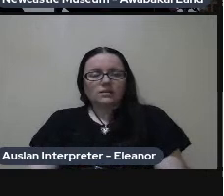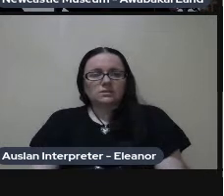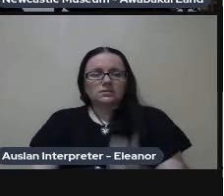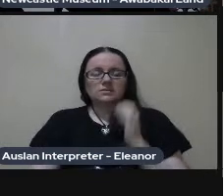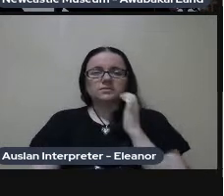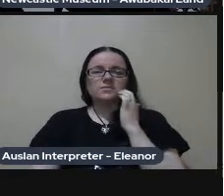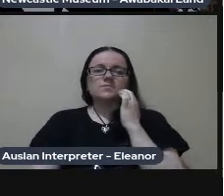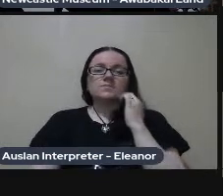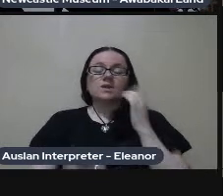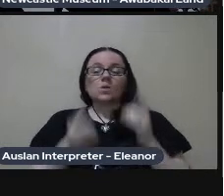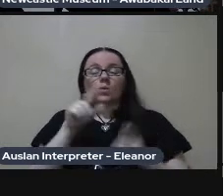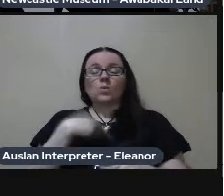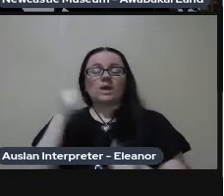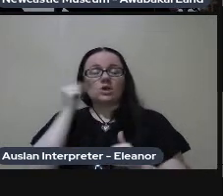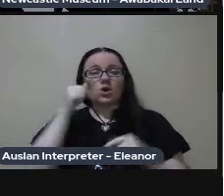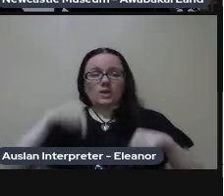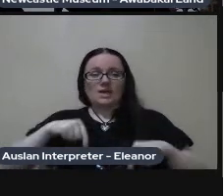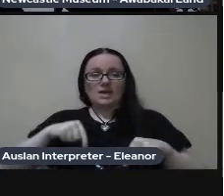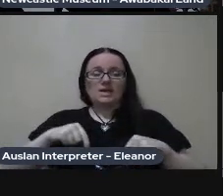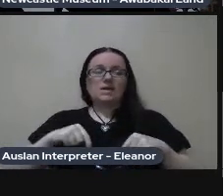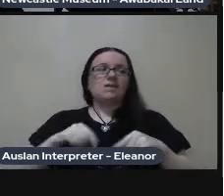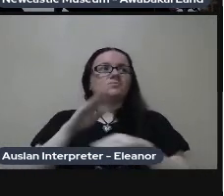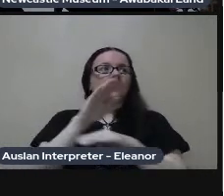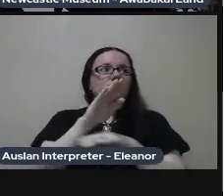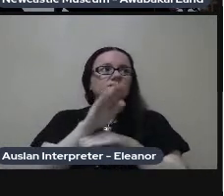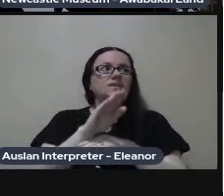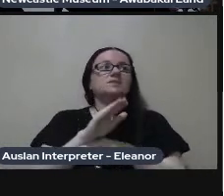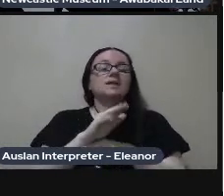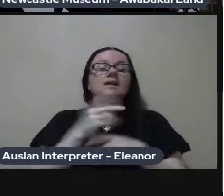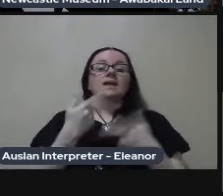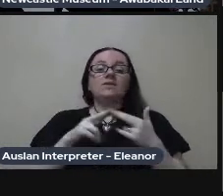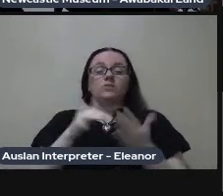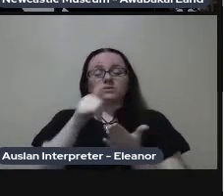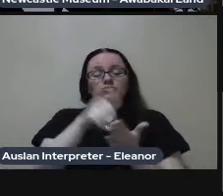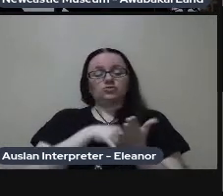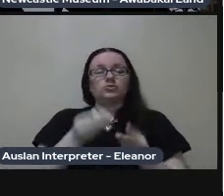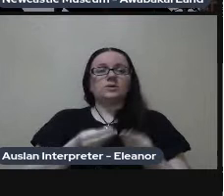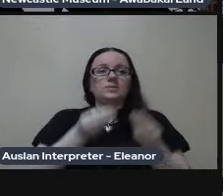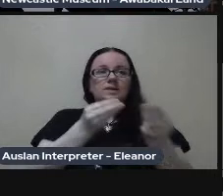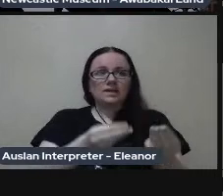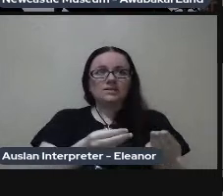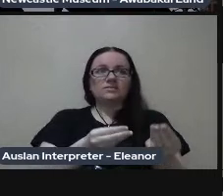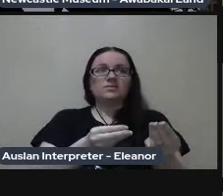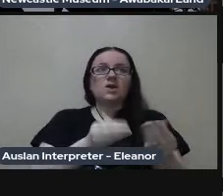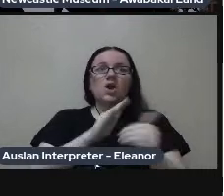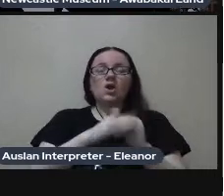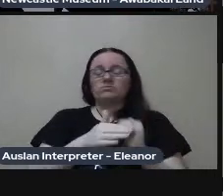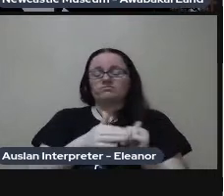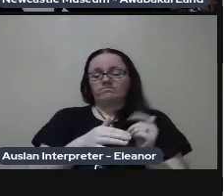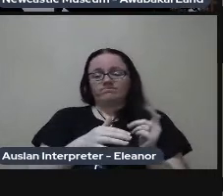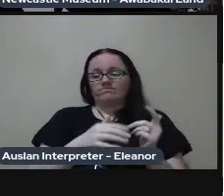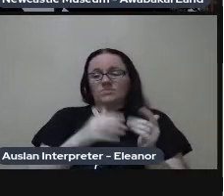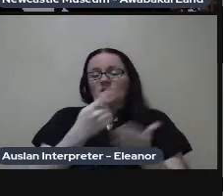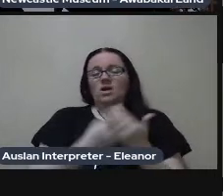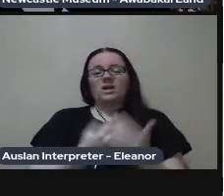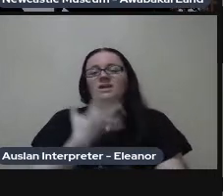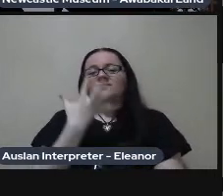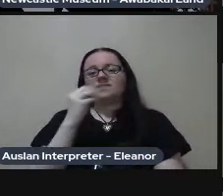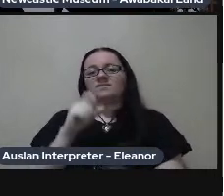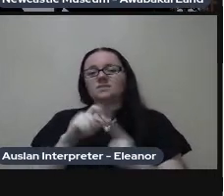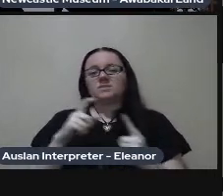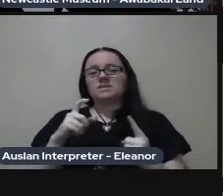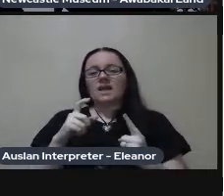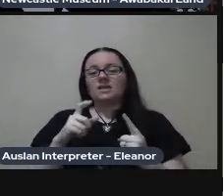and globally, that only half of the people who are prescribed medications continue them over the long term. So that means